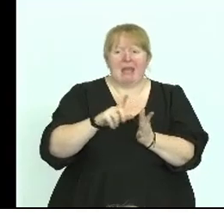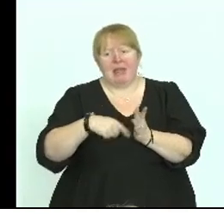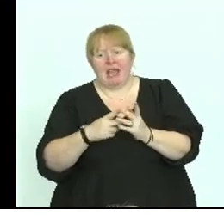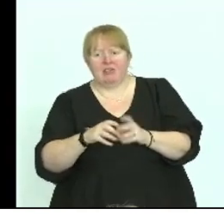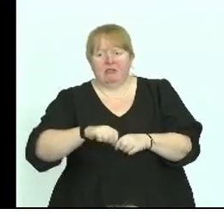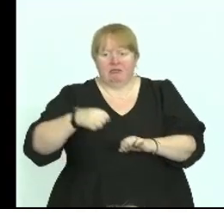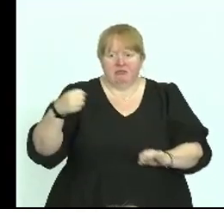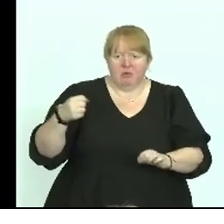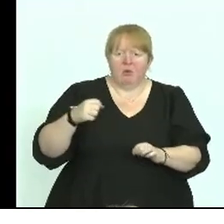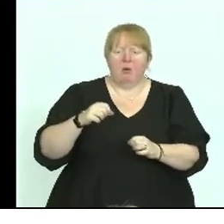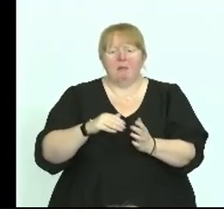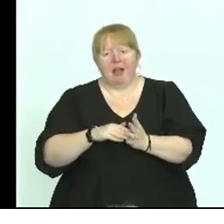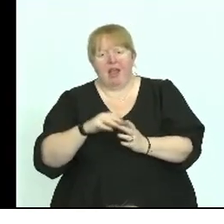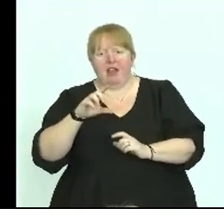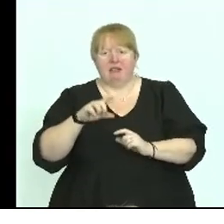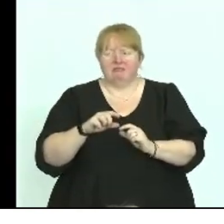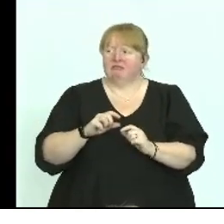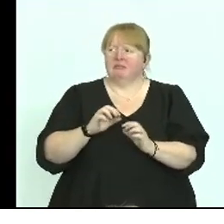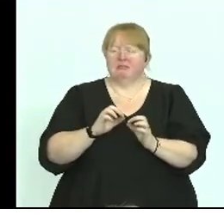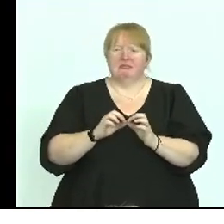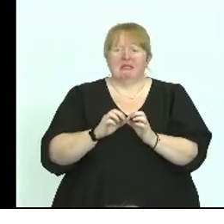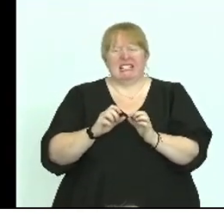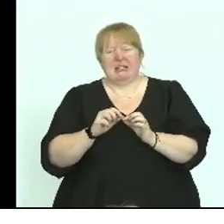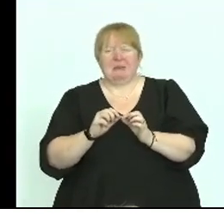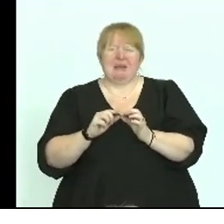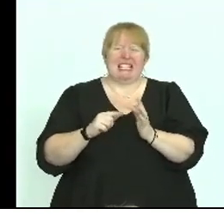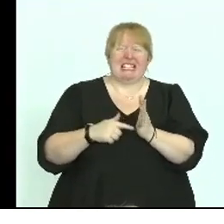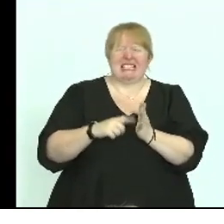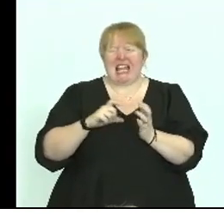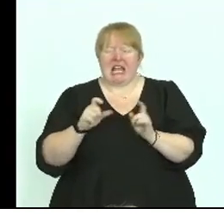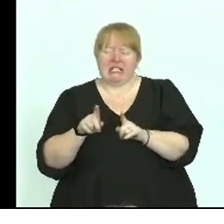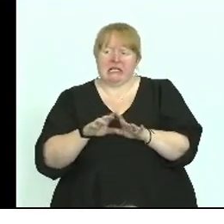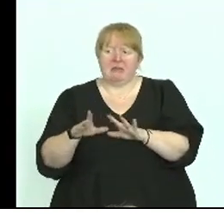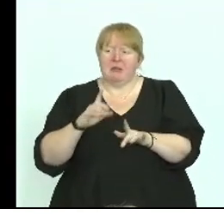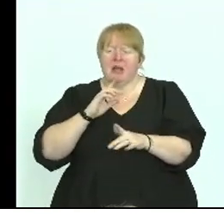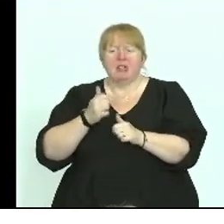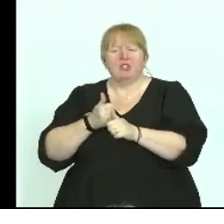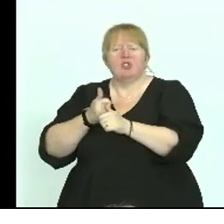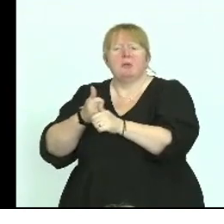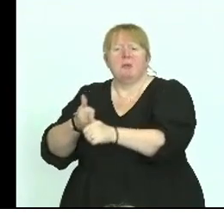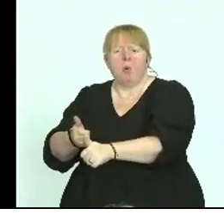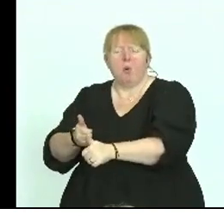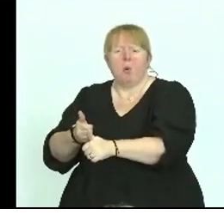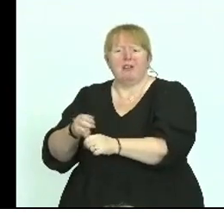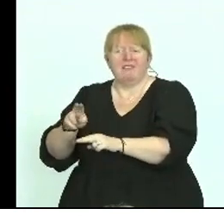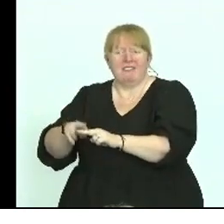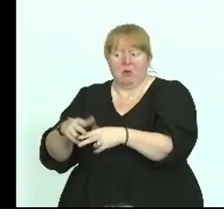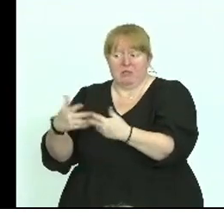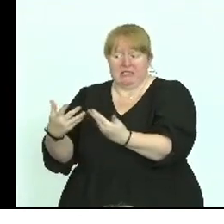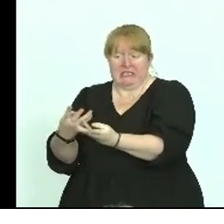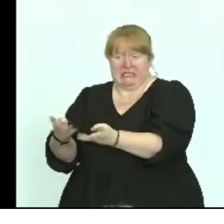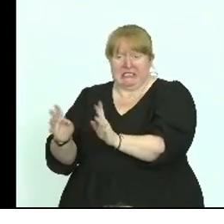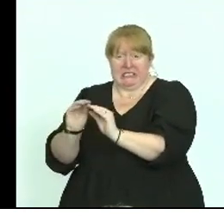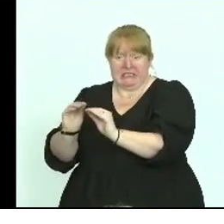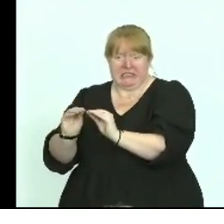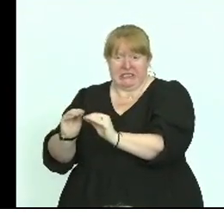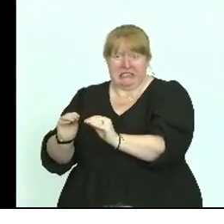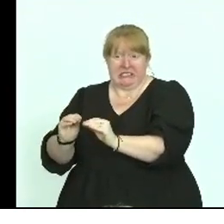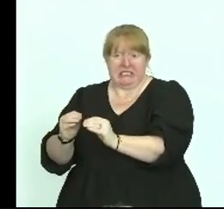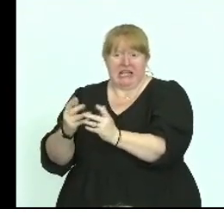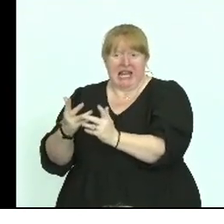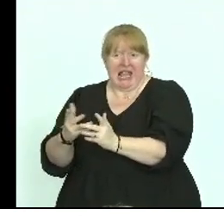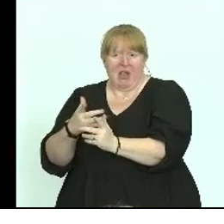time. So we're really looking at what can we do to support faculty right now in the courses that they're teaching. Thank